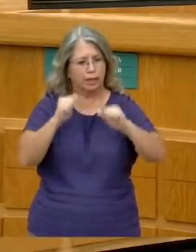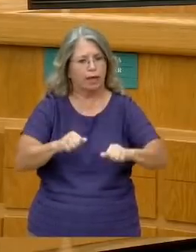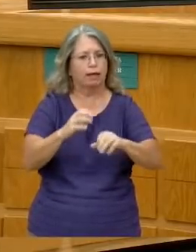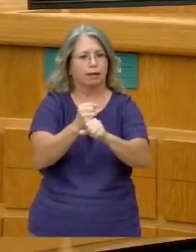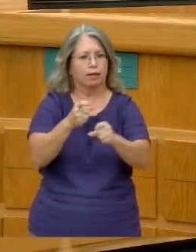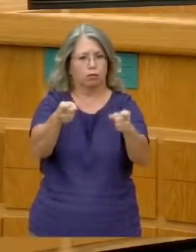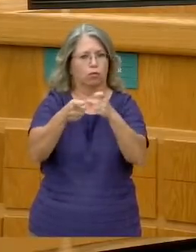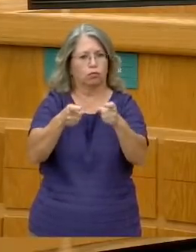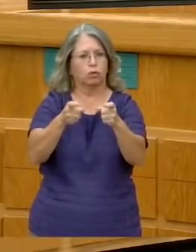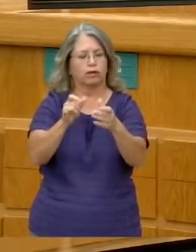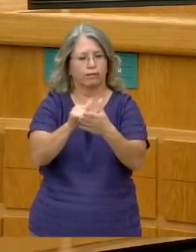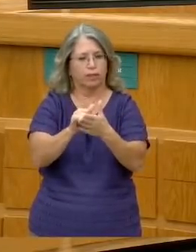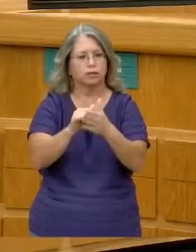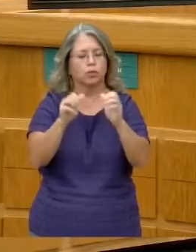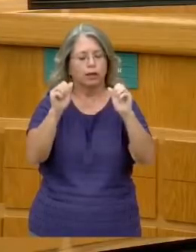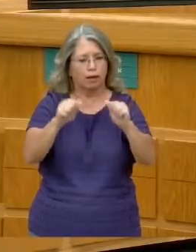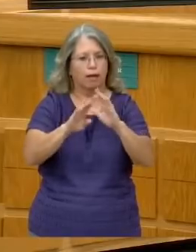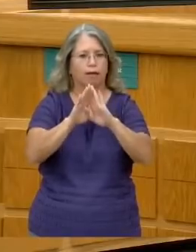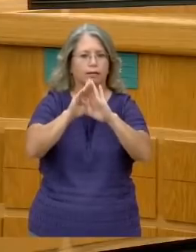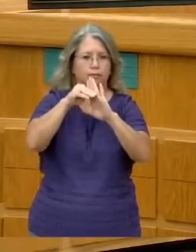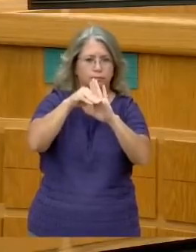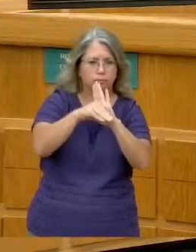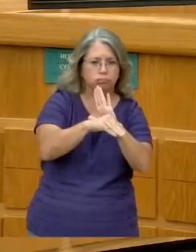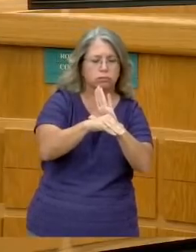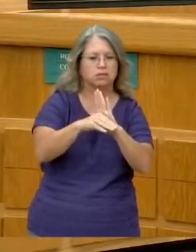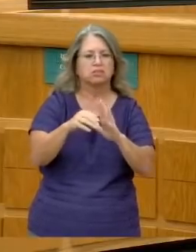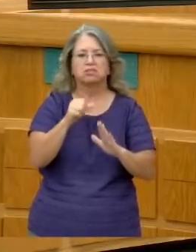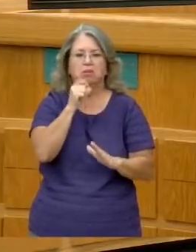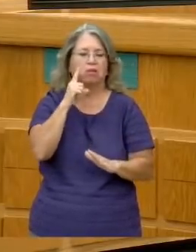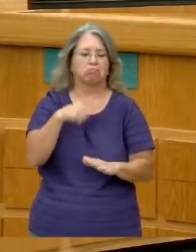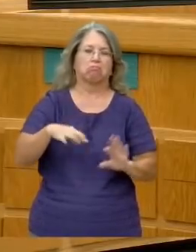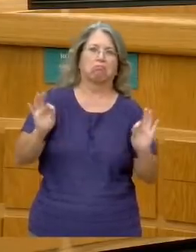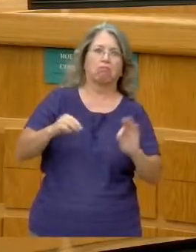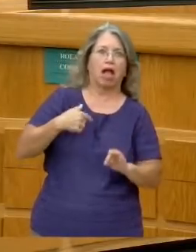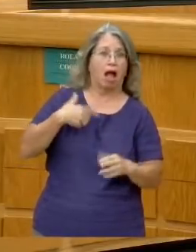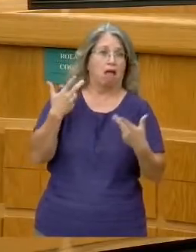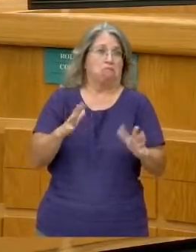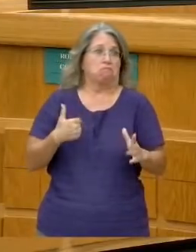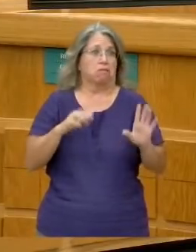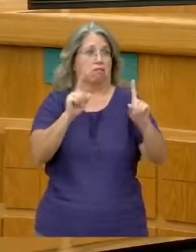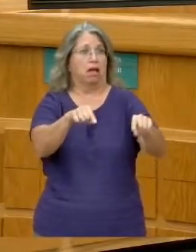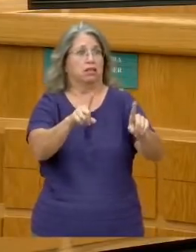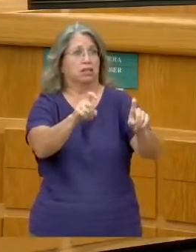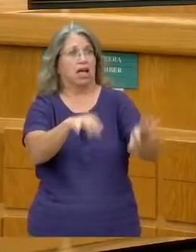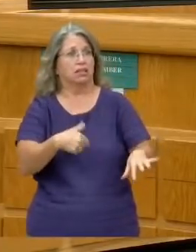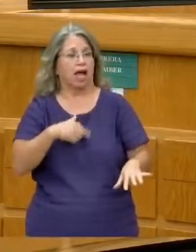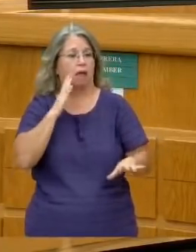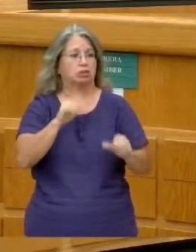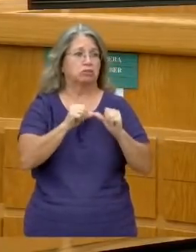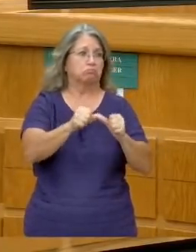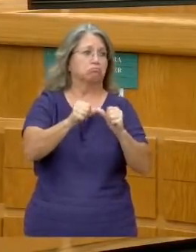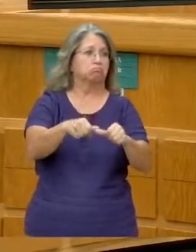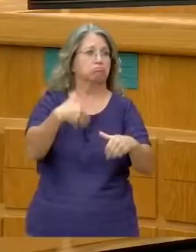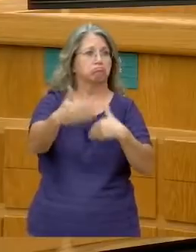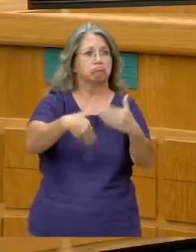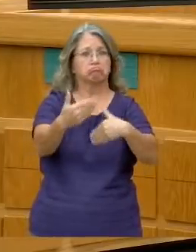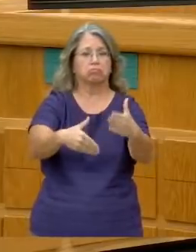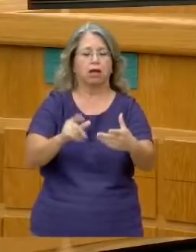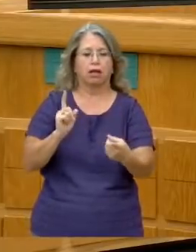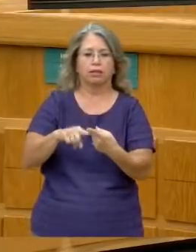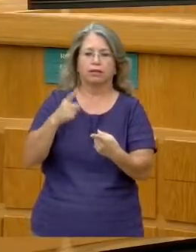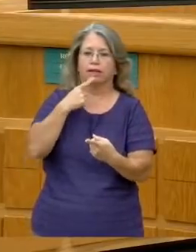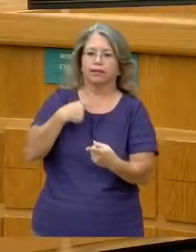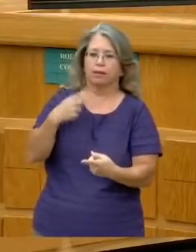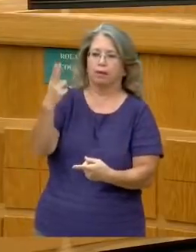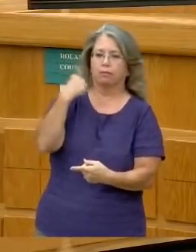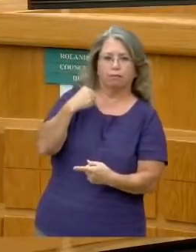curve. So don't just take for granted, well, I went and got tested, and so I'll just keep going until they tell me not to. Because if that test